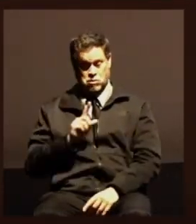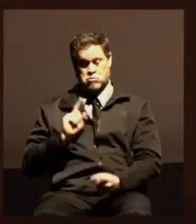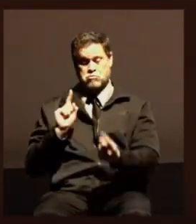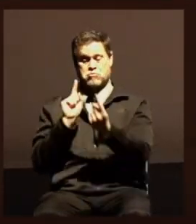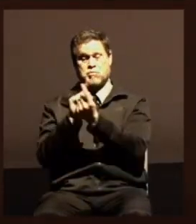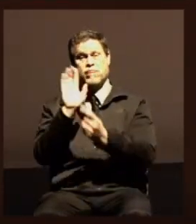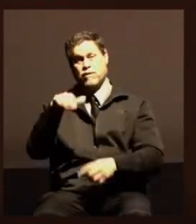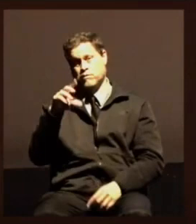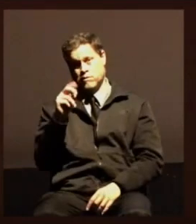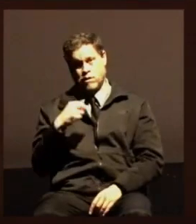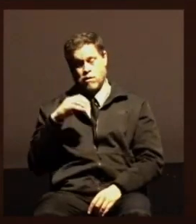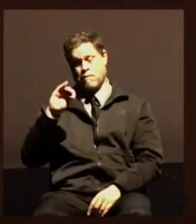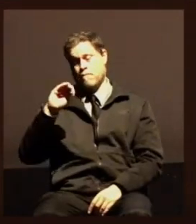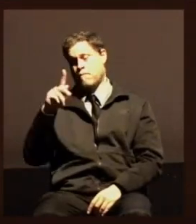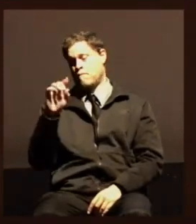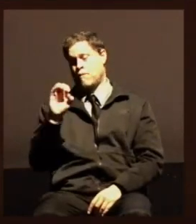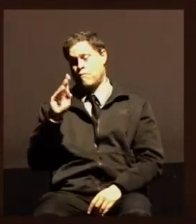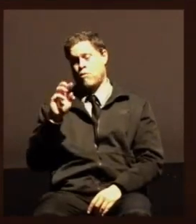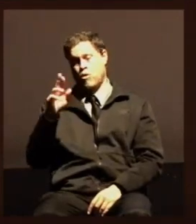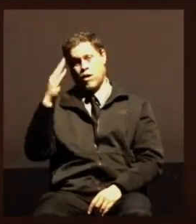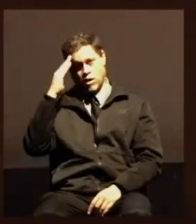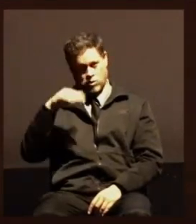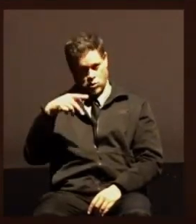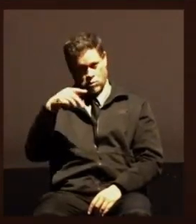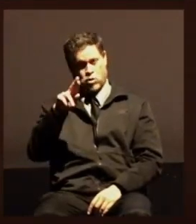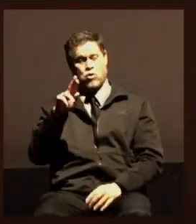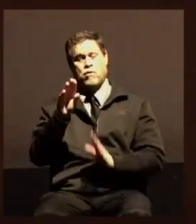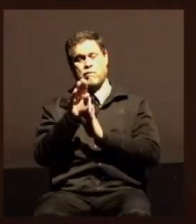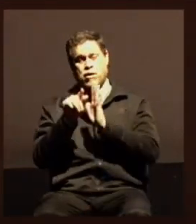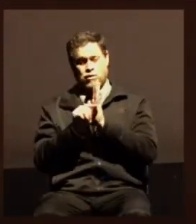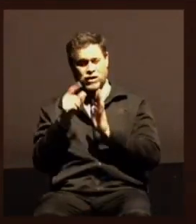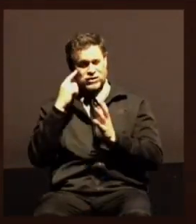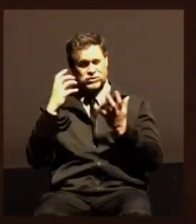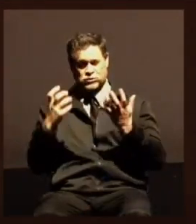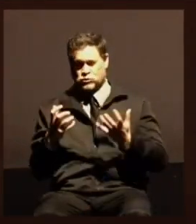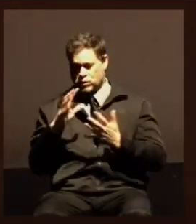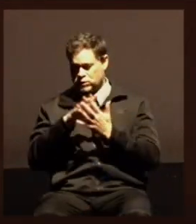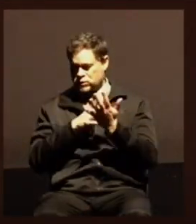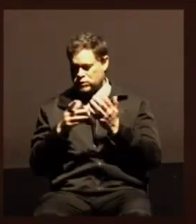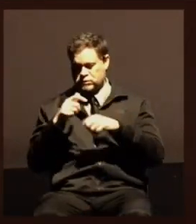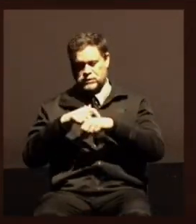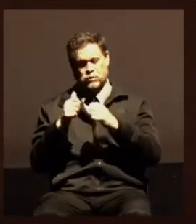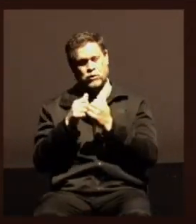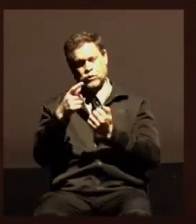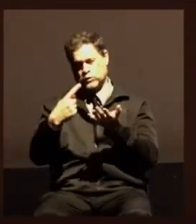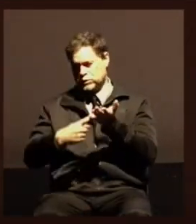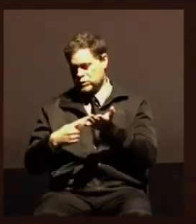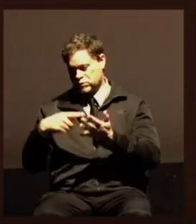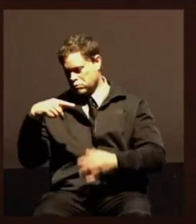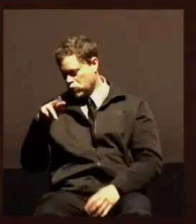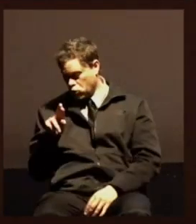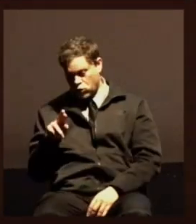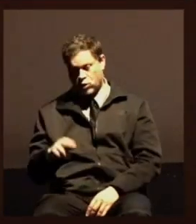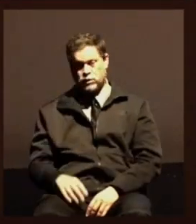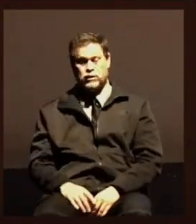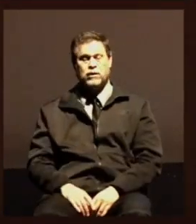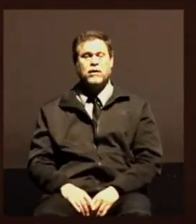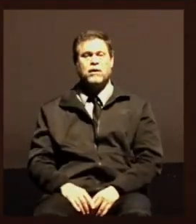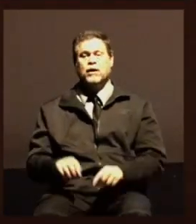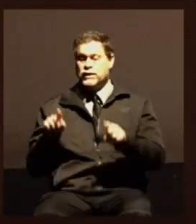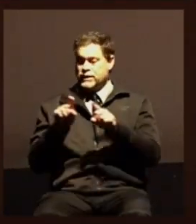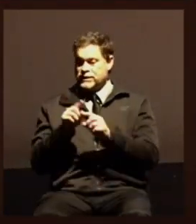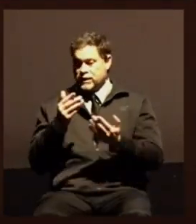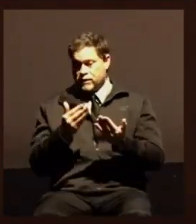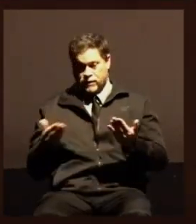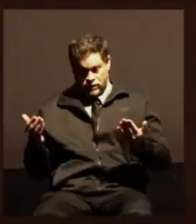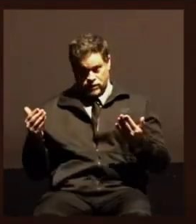and I say, hey, Don, I'm Mike Barker. I know you have a PR background. I just want to schedule some time with you to discuss PR. Okay, and I did the same